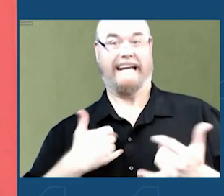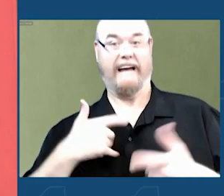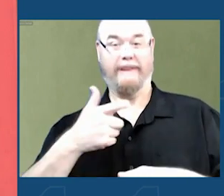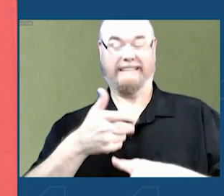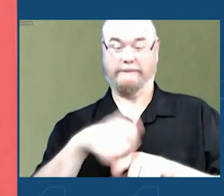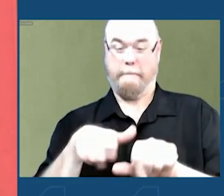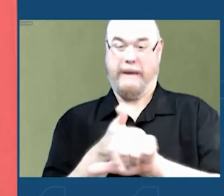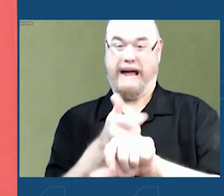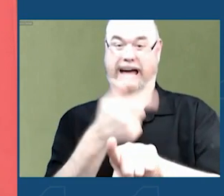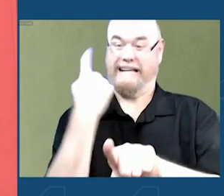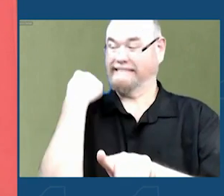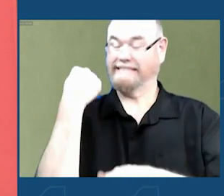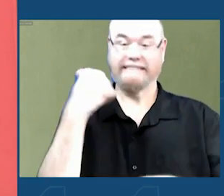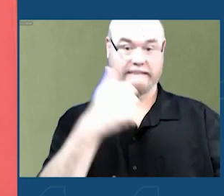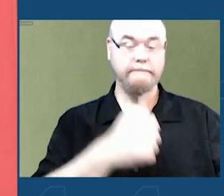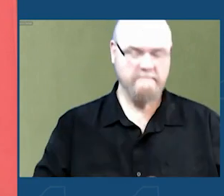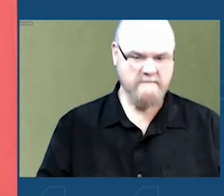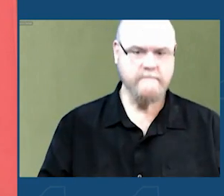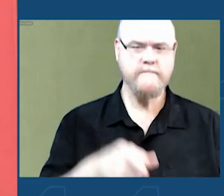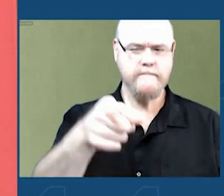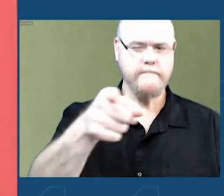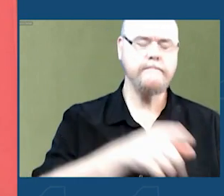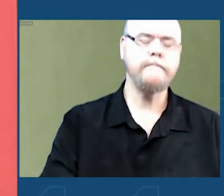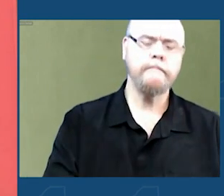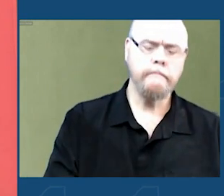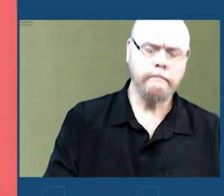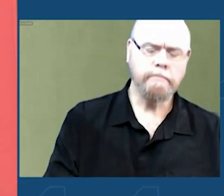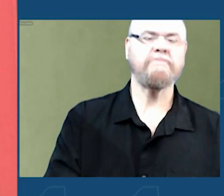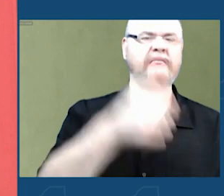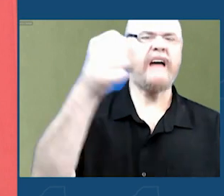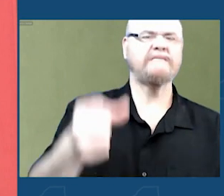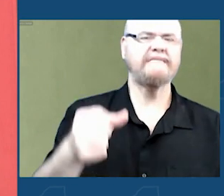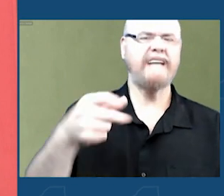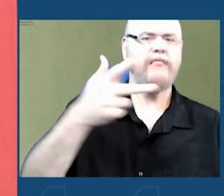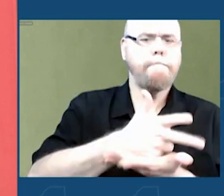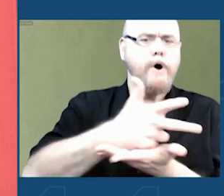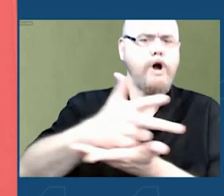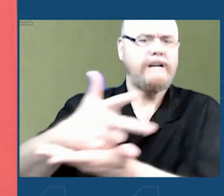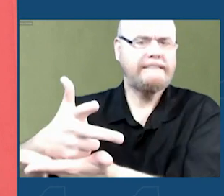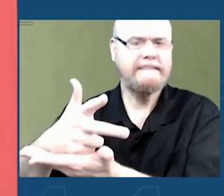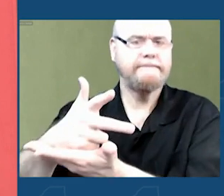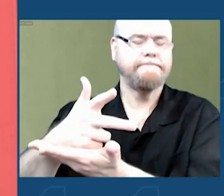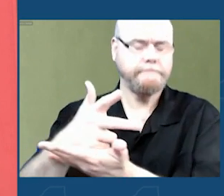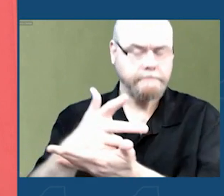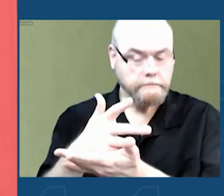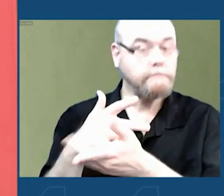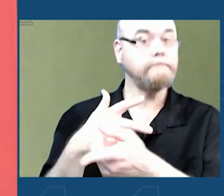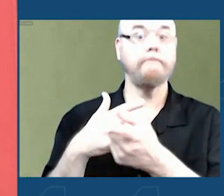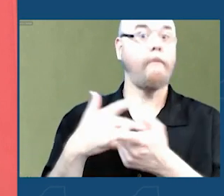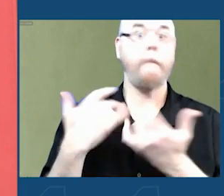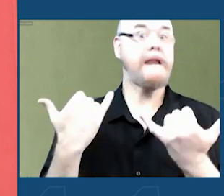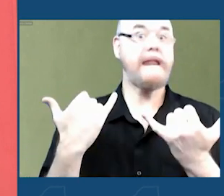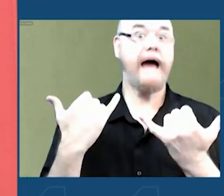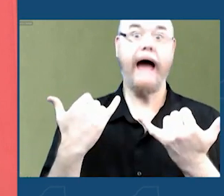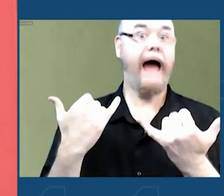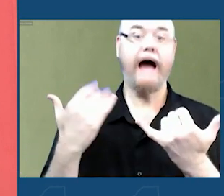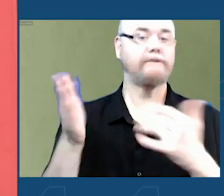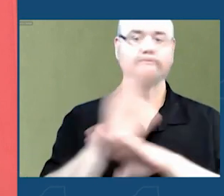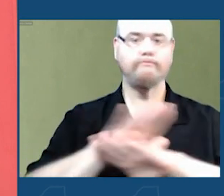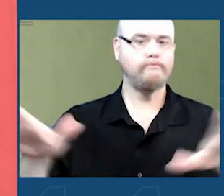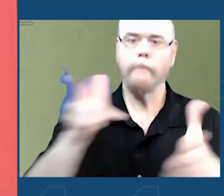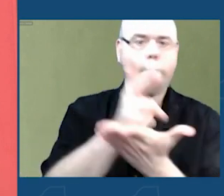south parking area. And that will be reclaimed as a landscape for